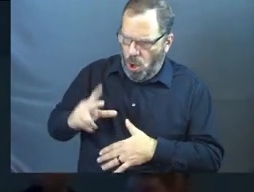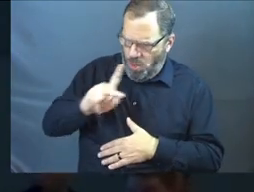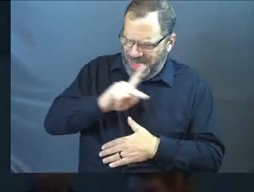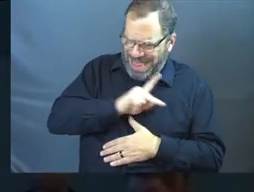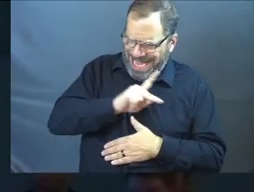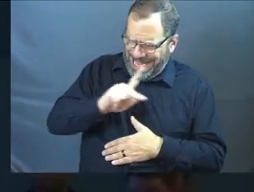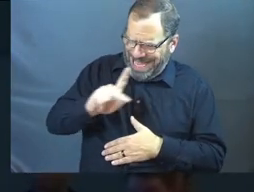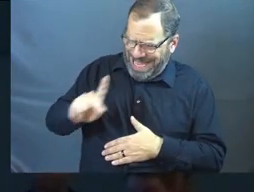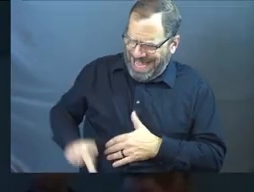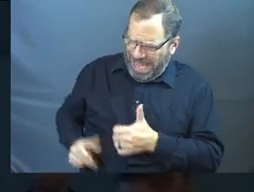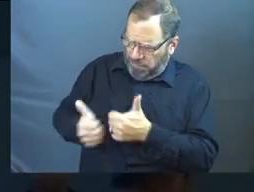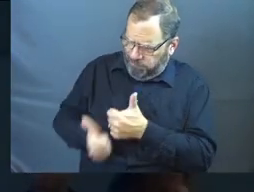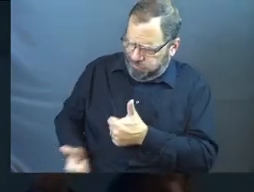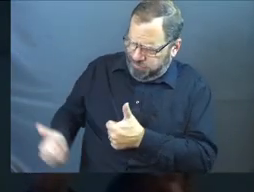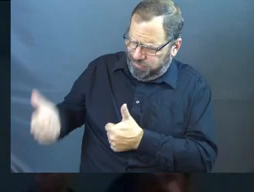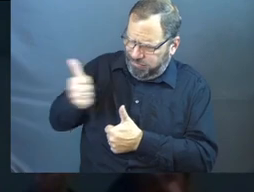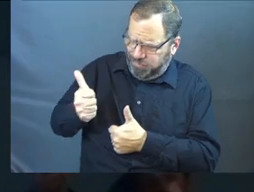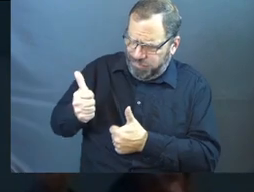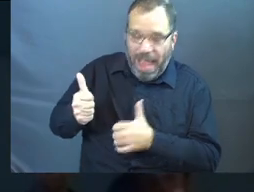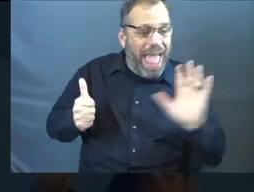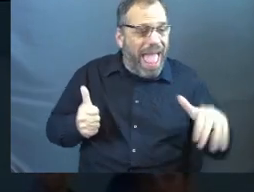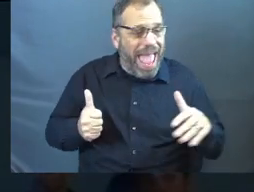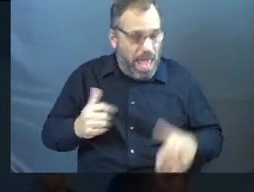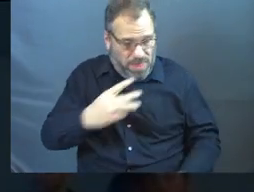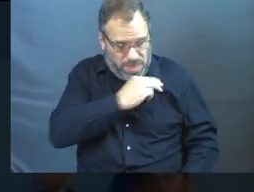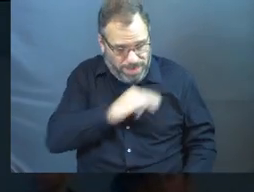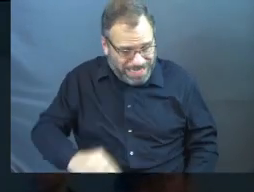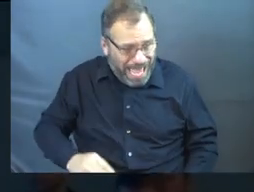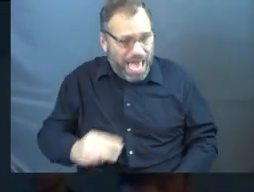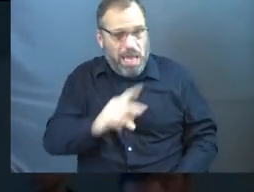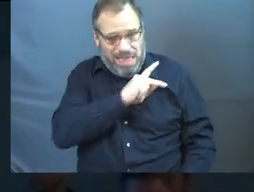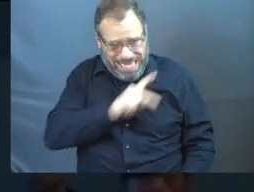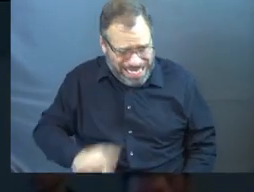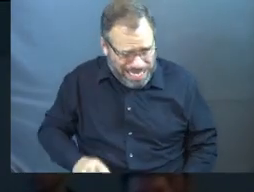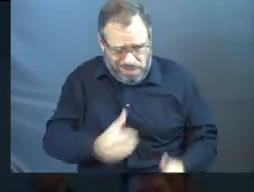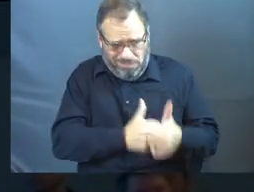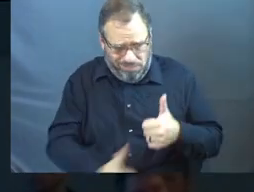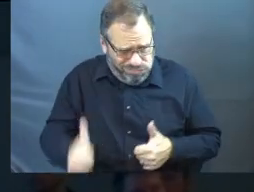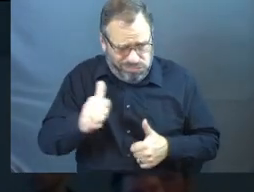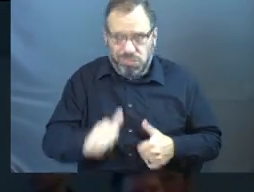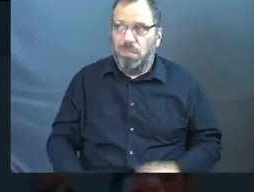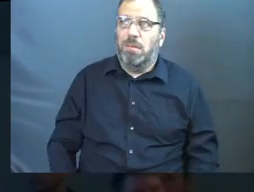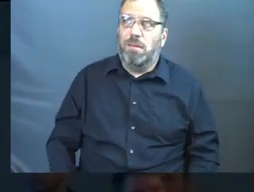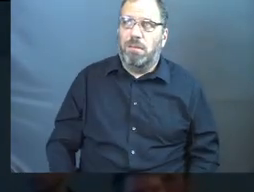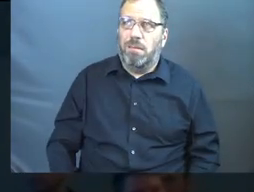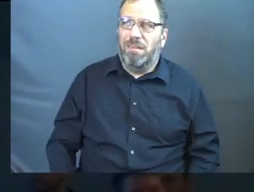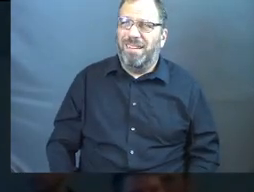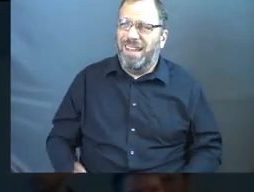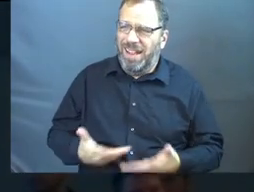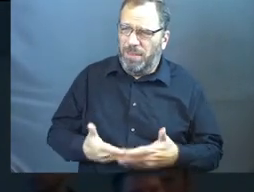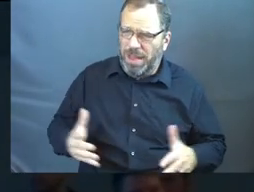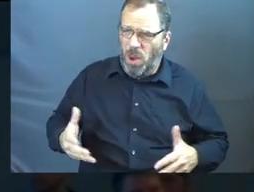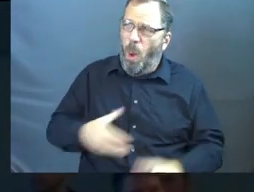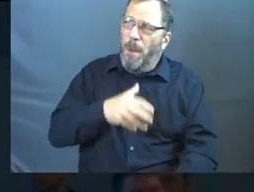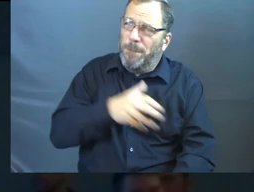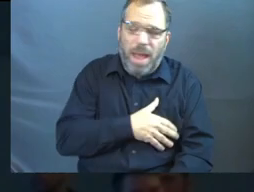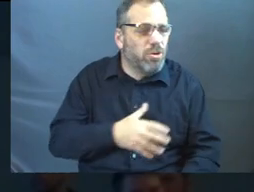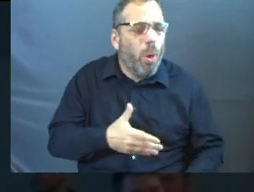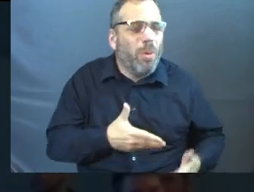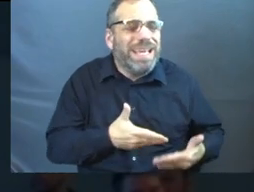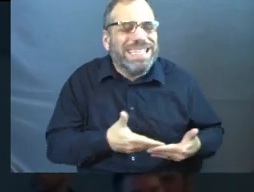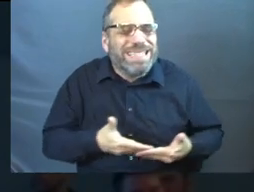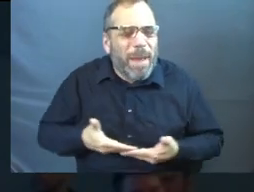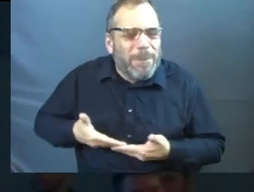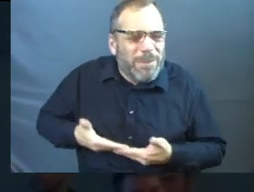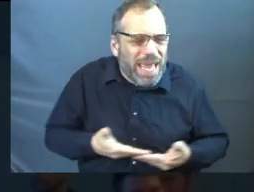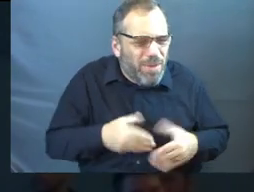King of Kings. That's what the angels say. Like, hey, the Messiah, the Savior of the world, right? You're like, dang, that guy's powerful then. You're like, no, it's a